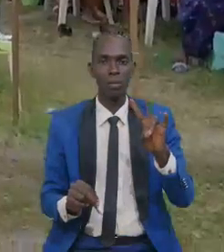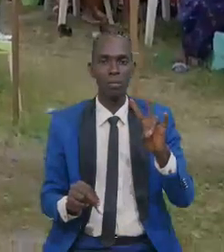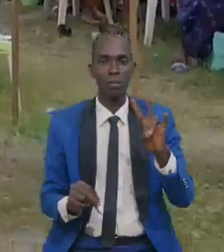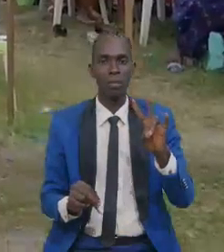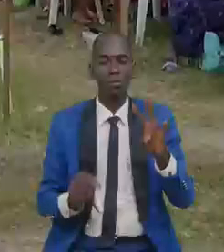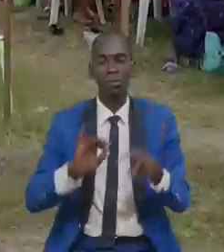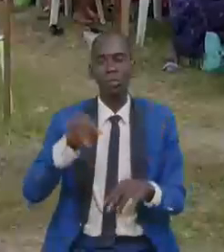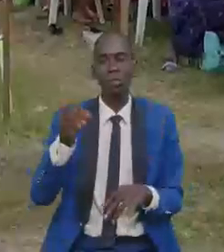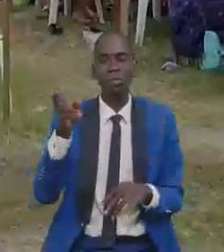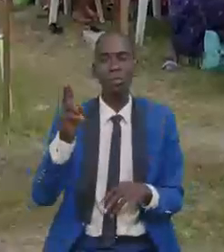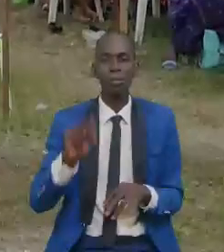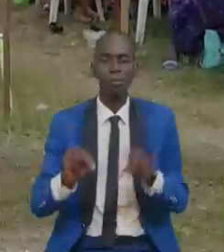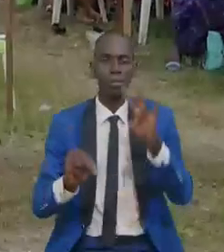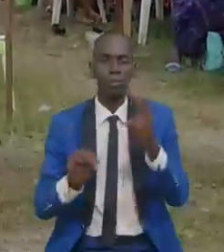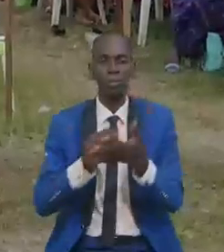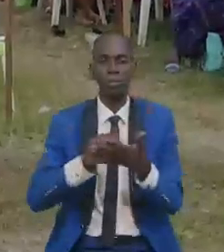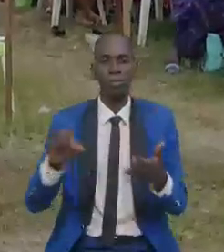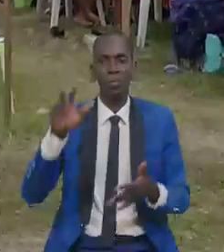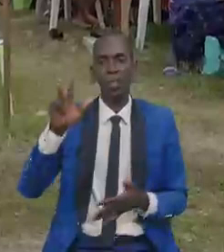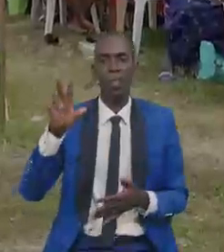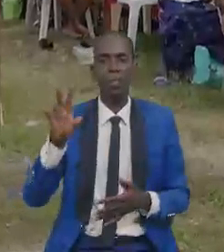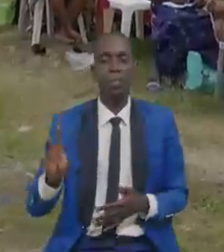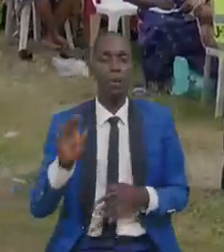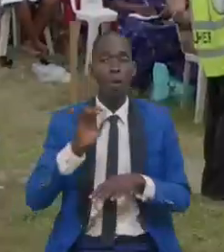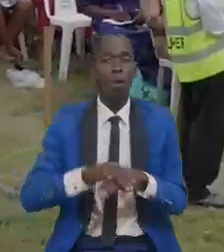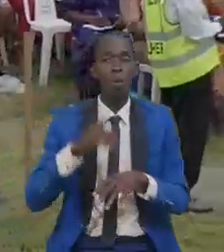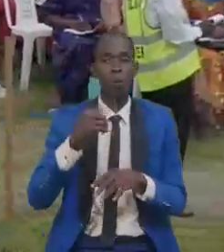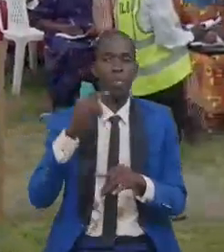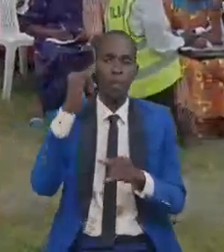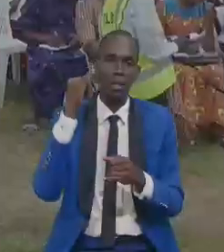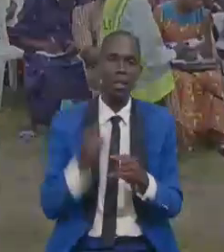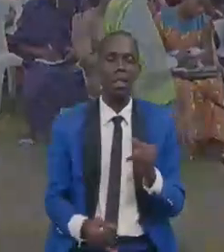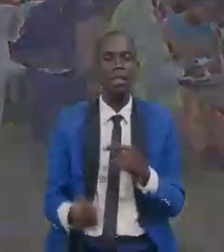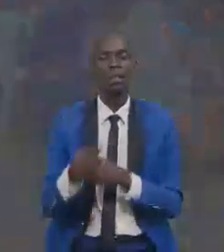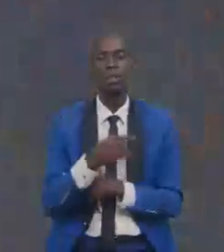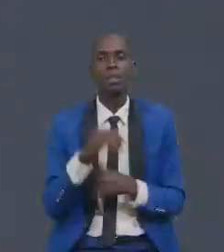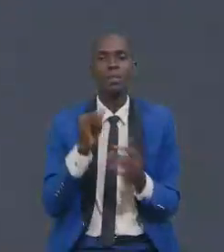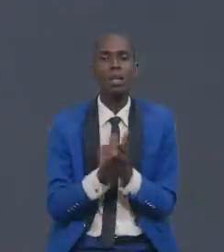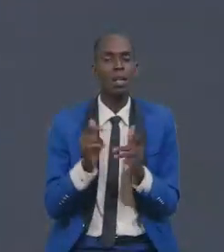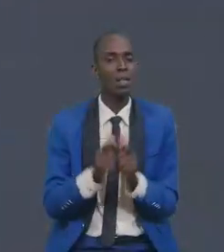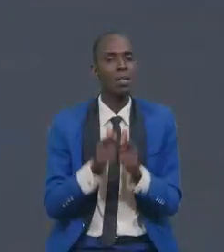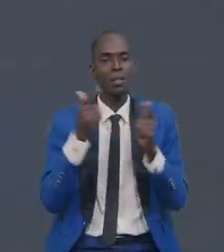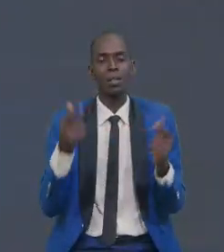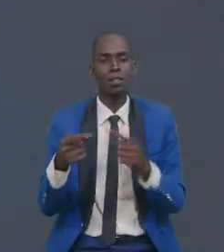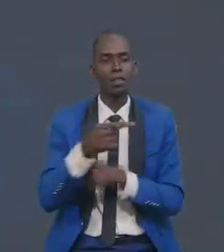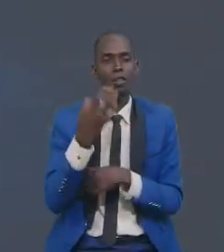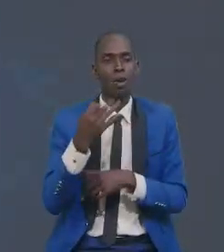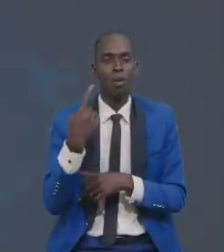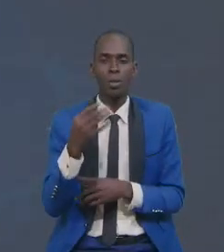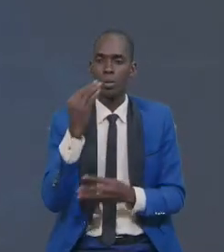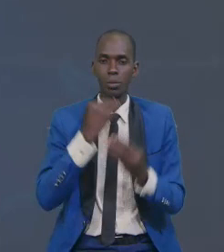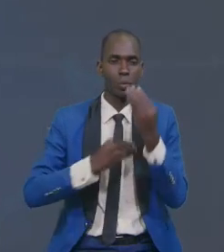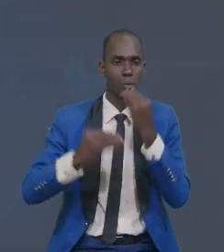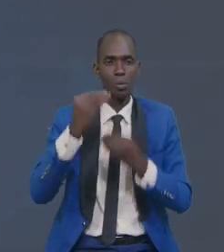verse 37. On the last day, that great day of the feast,